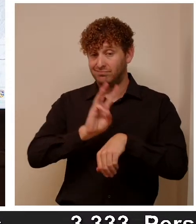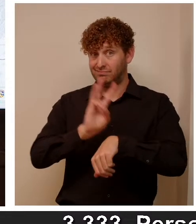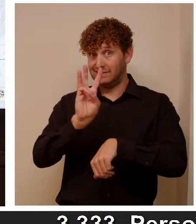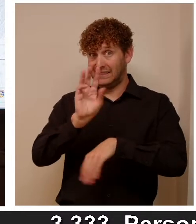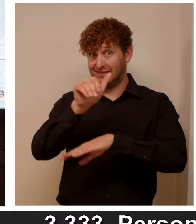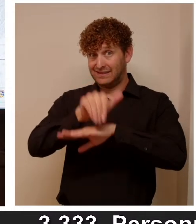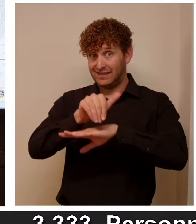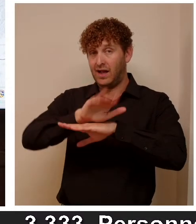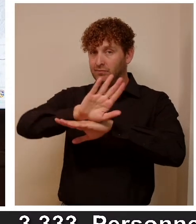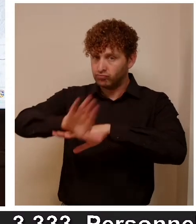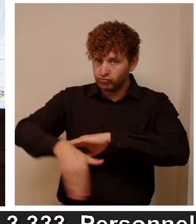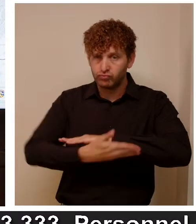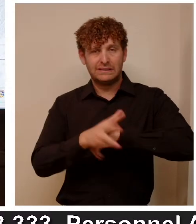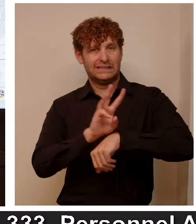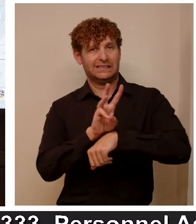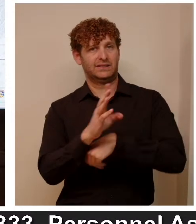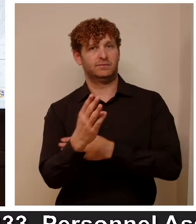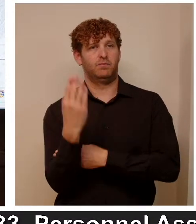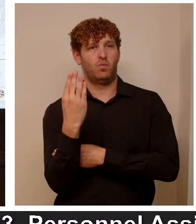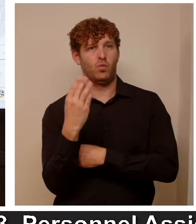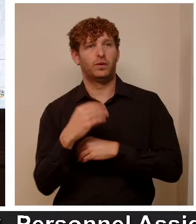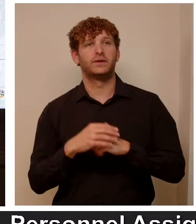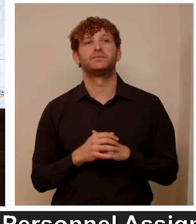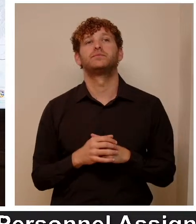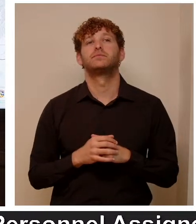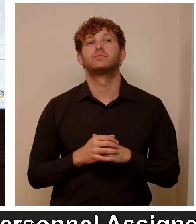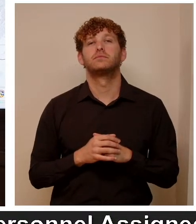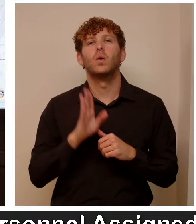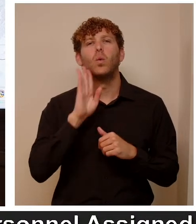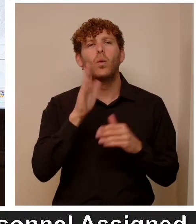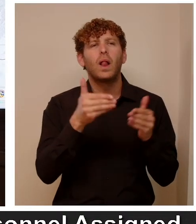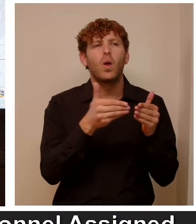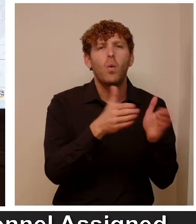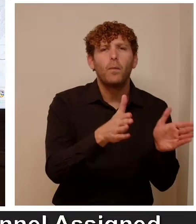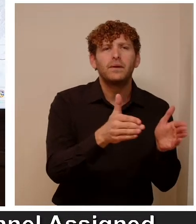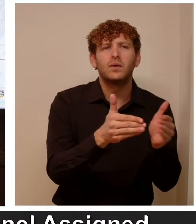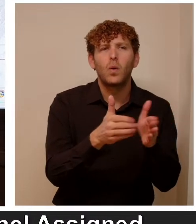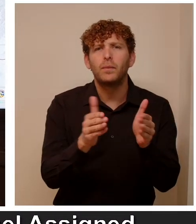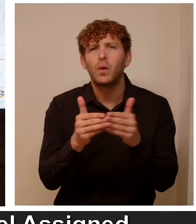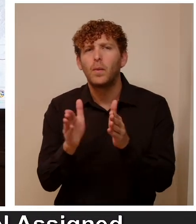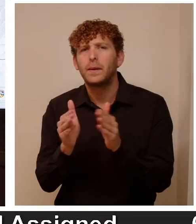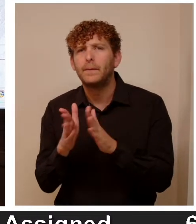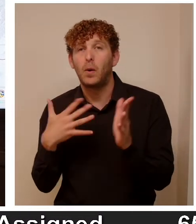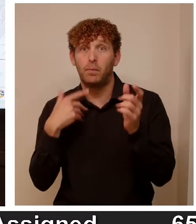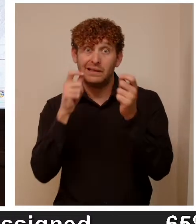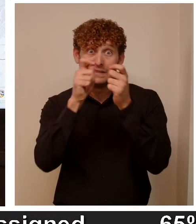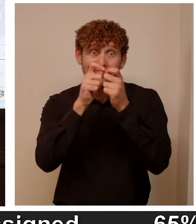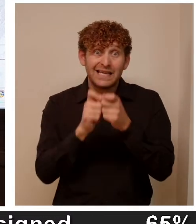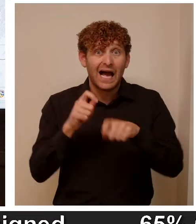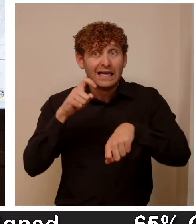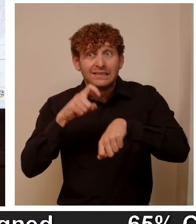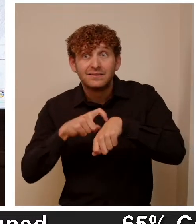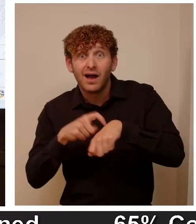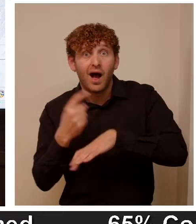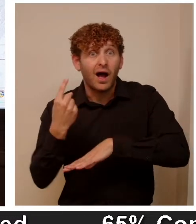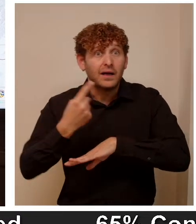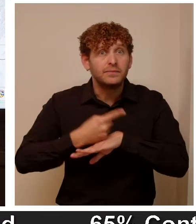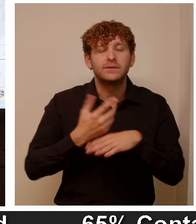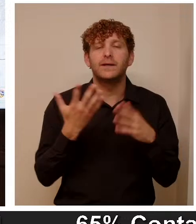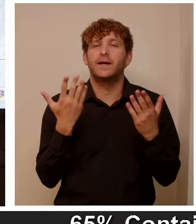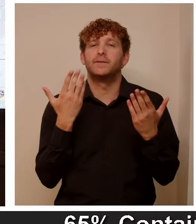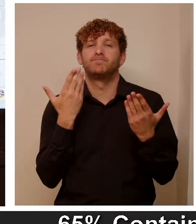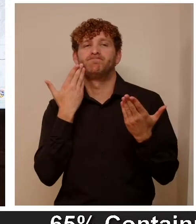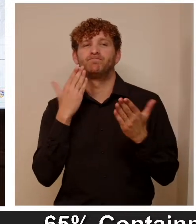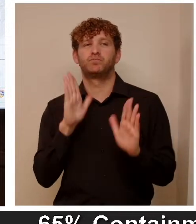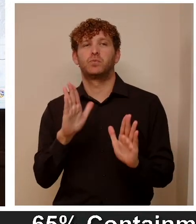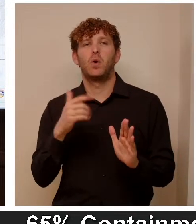We are optimistic that more will open up. I just can't give an exact time, but leading up to tomorrow and the next day